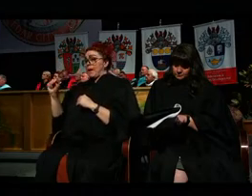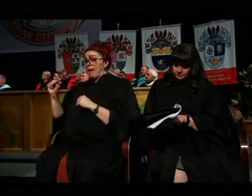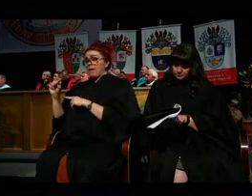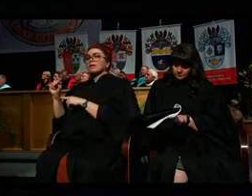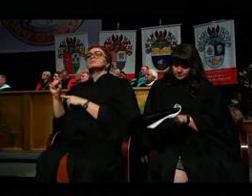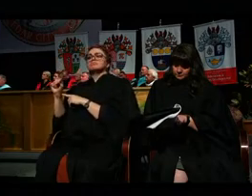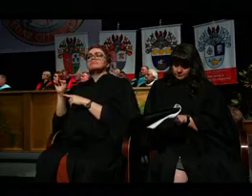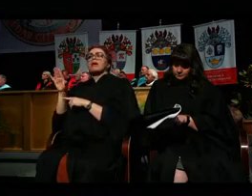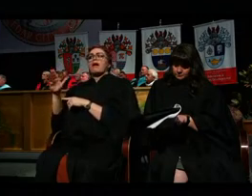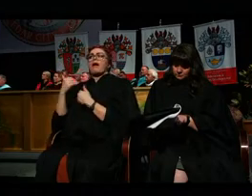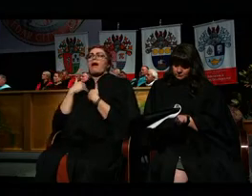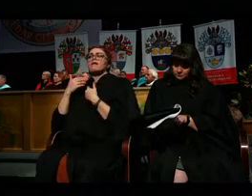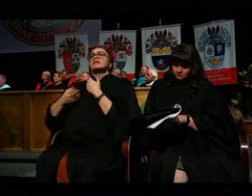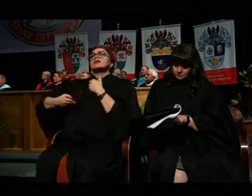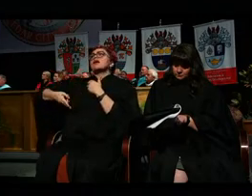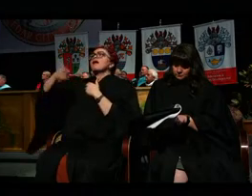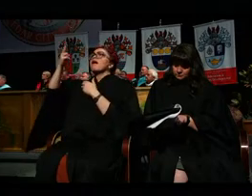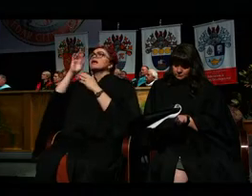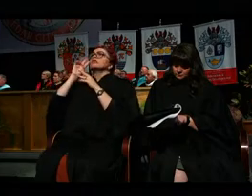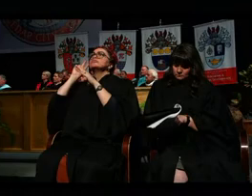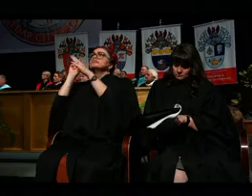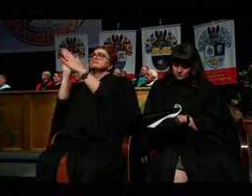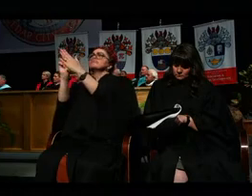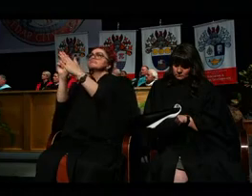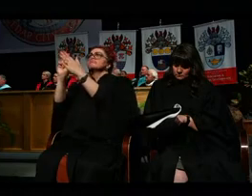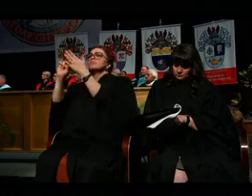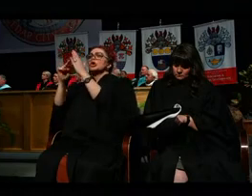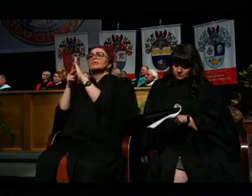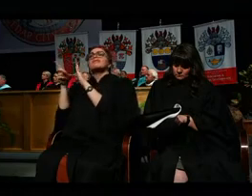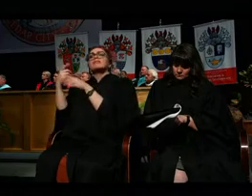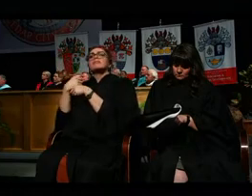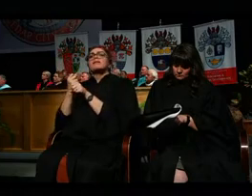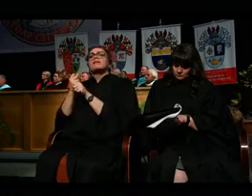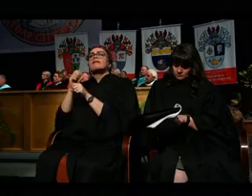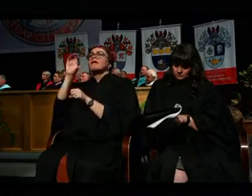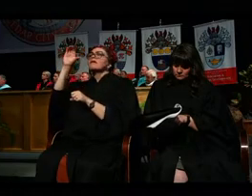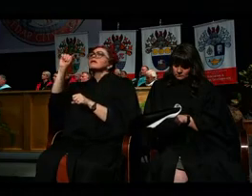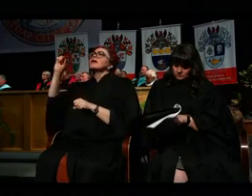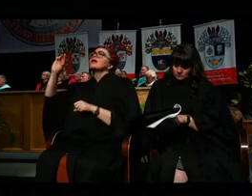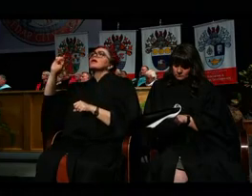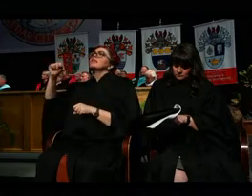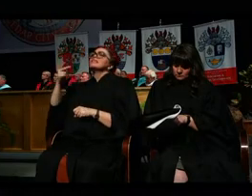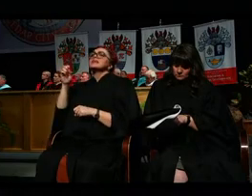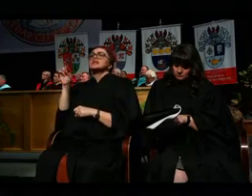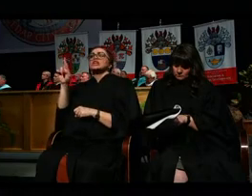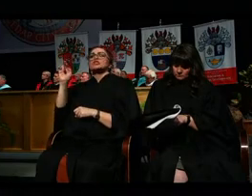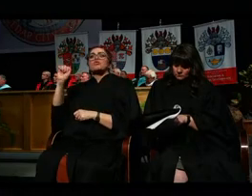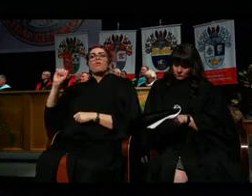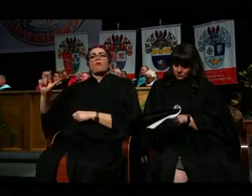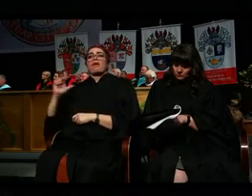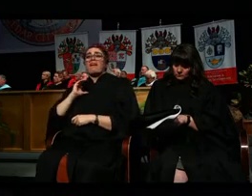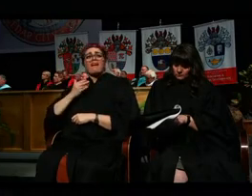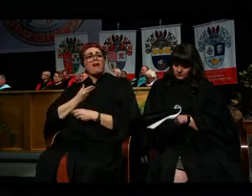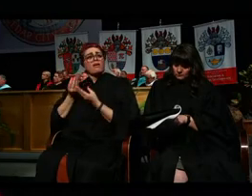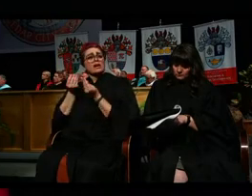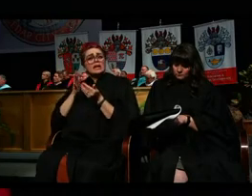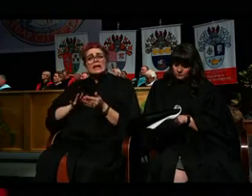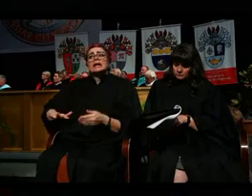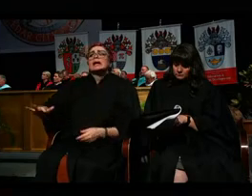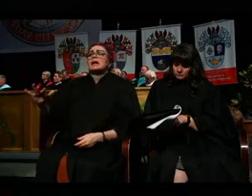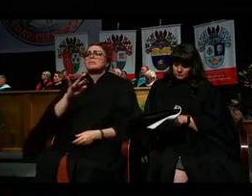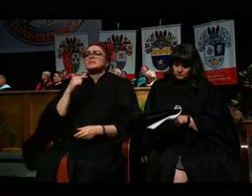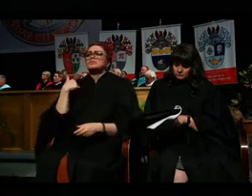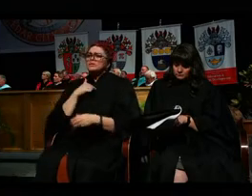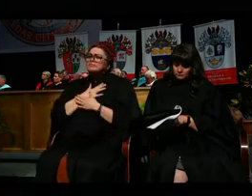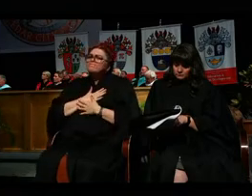higher purpose. They were building a cathedral, our campus that we enjoy today.